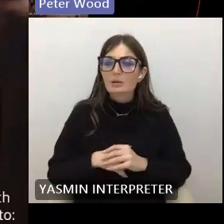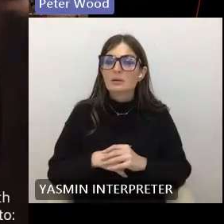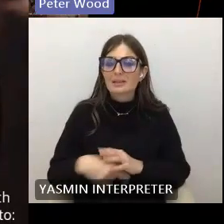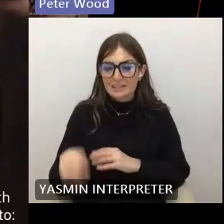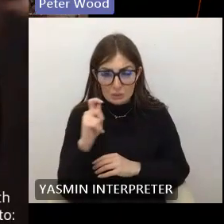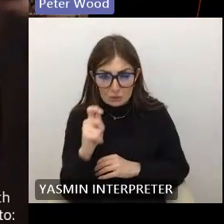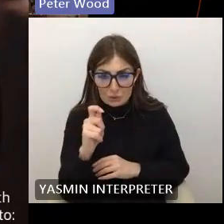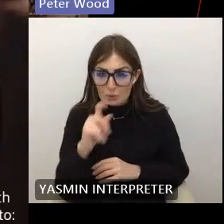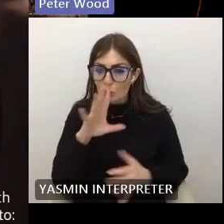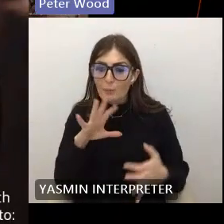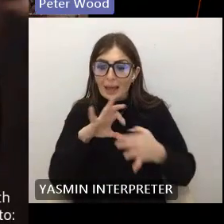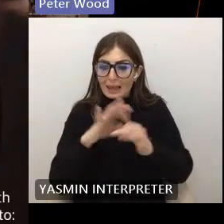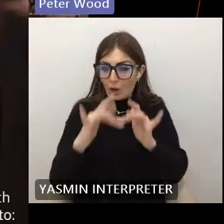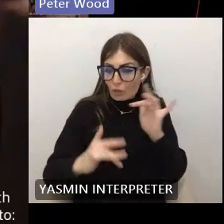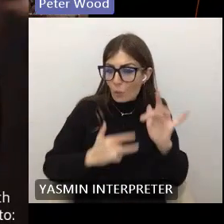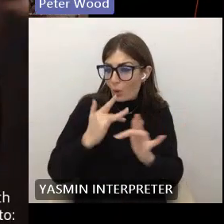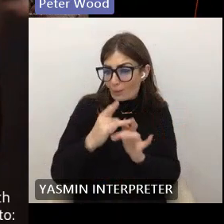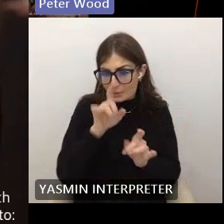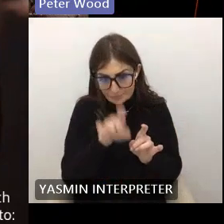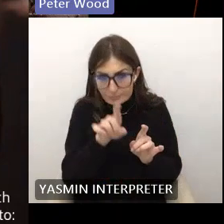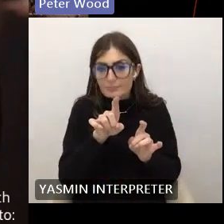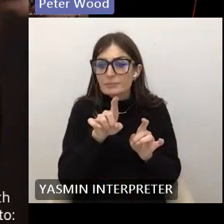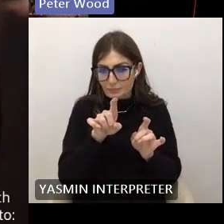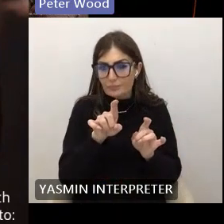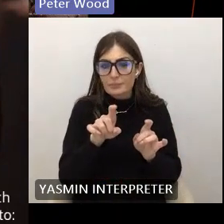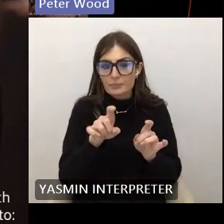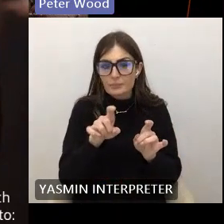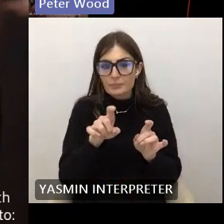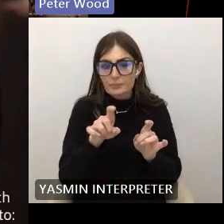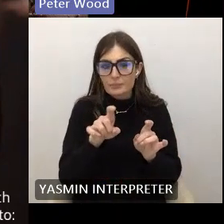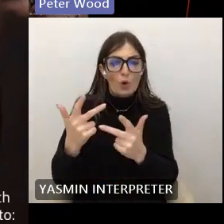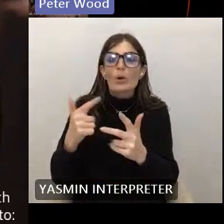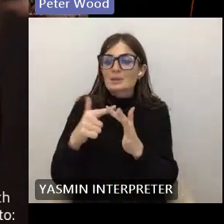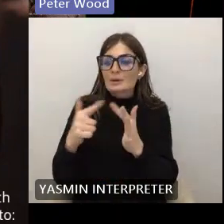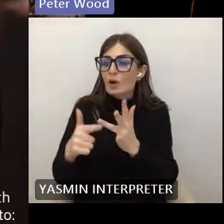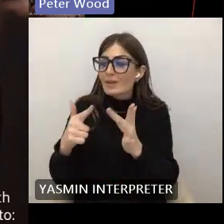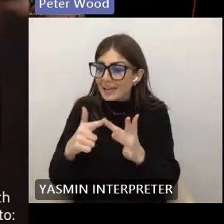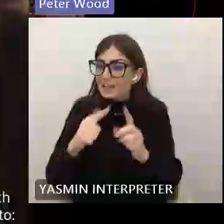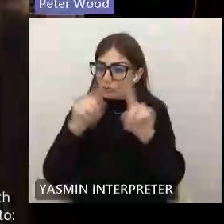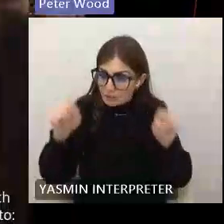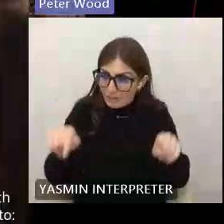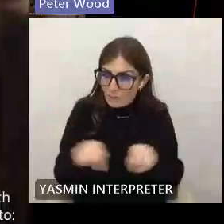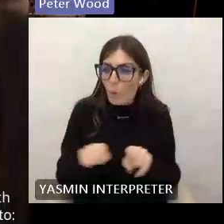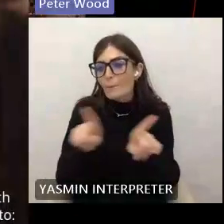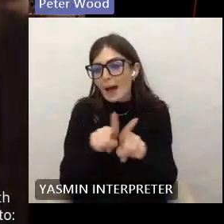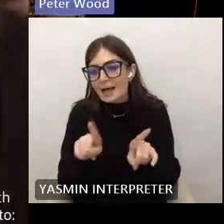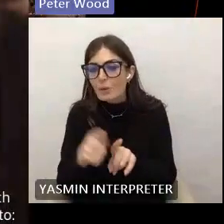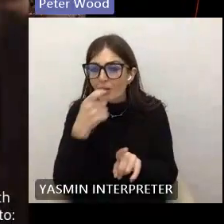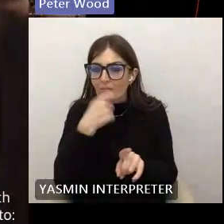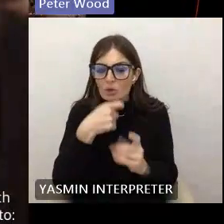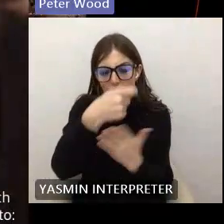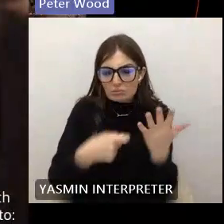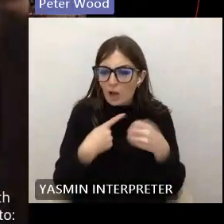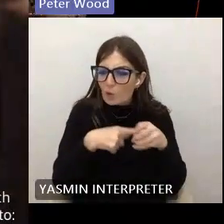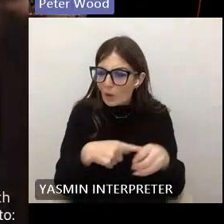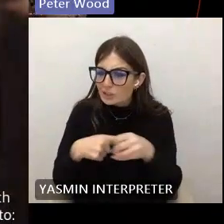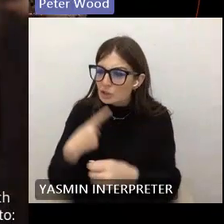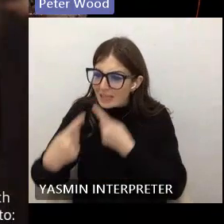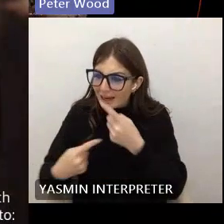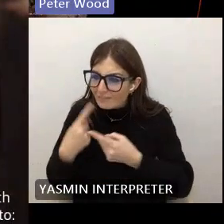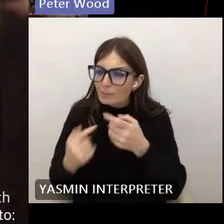be a link on our website that will take you through to the expression of interest form, as well as frequently asked questions and information in regards